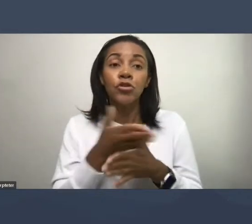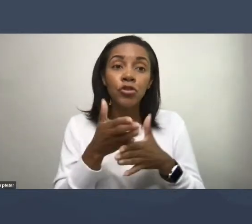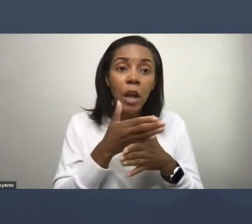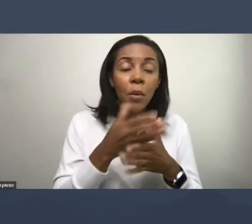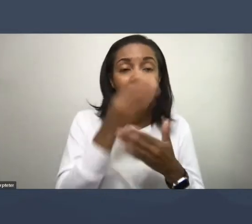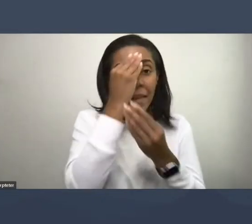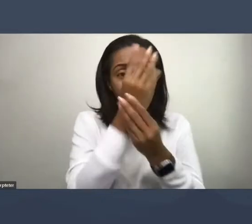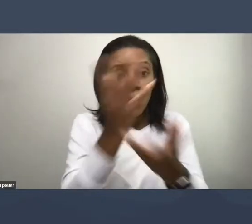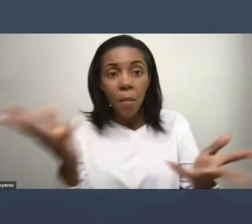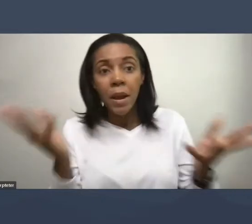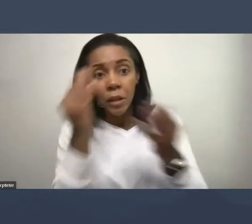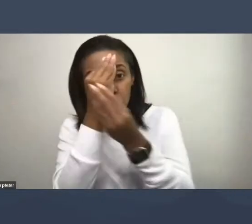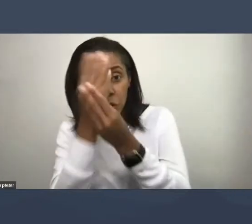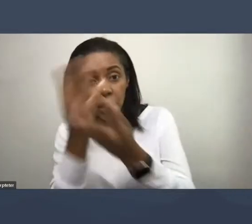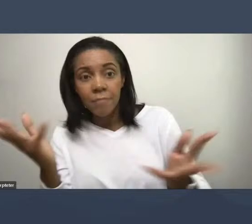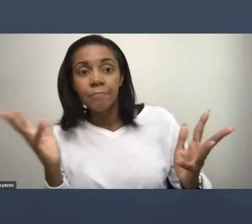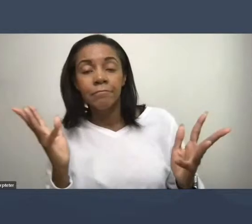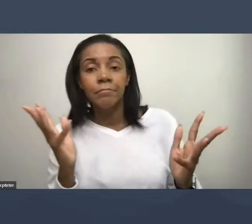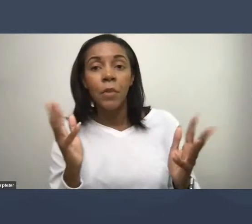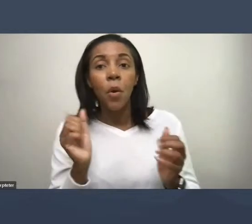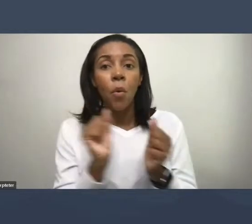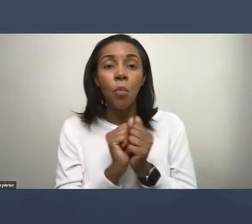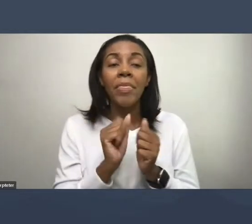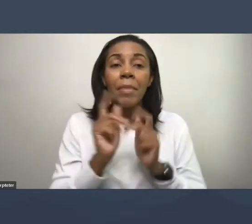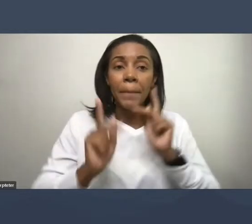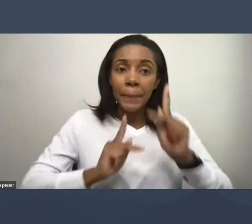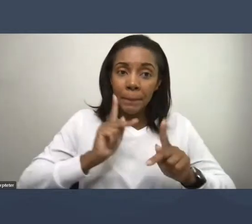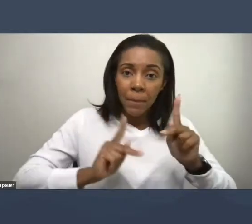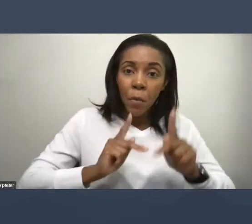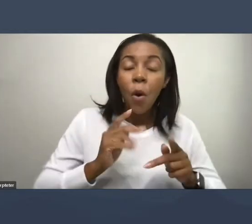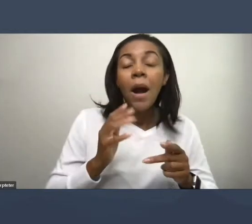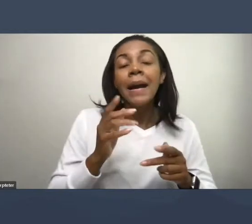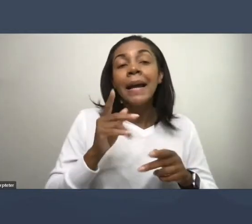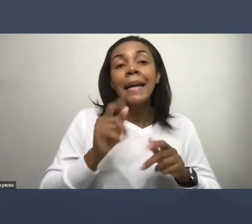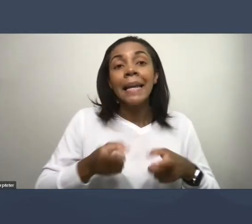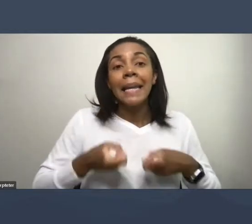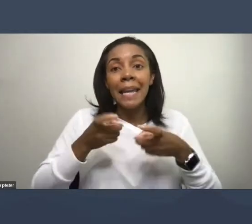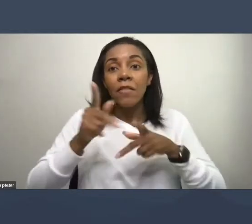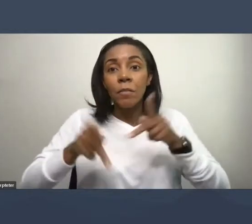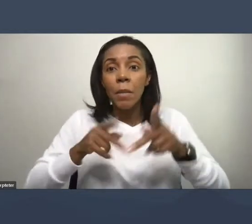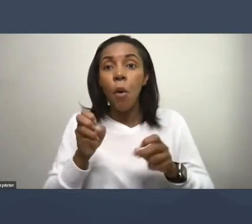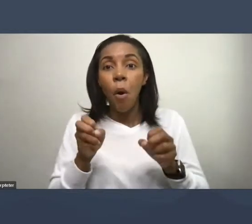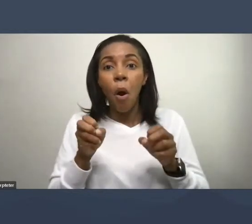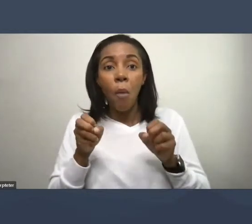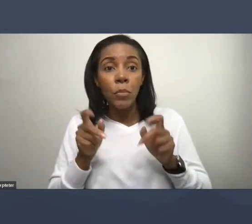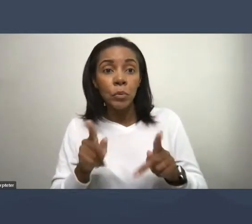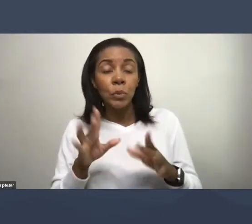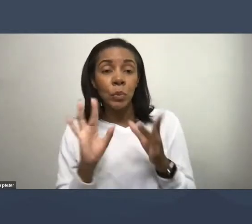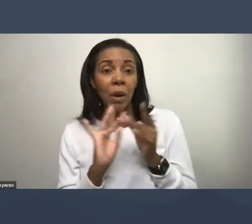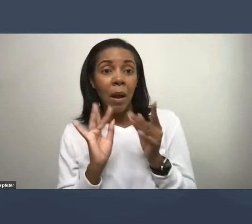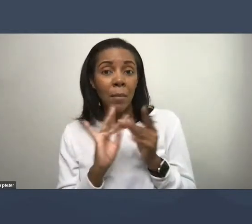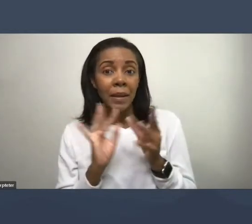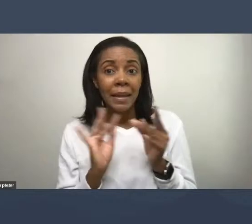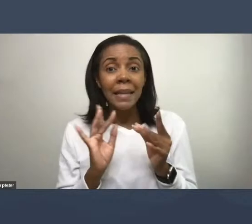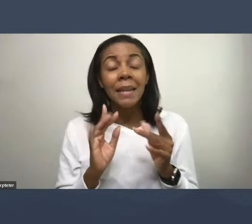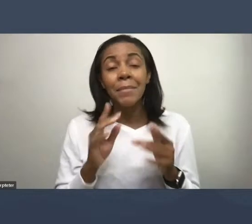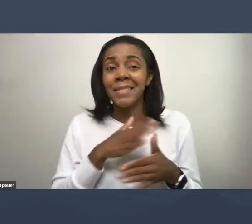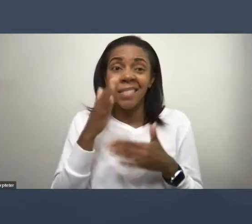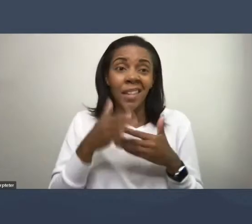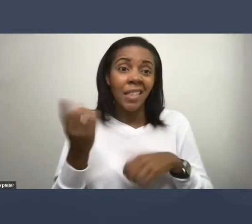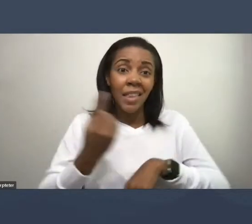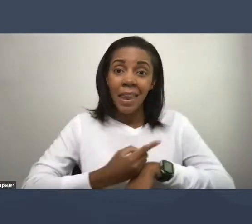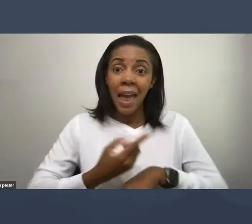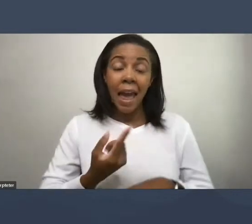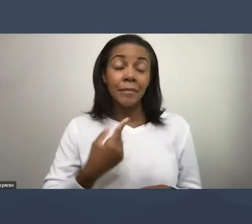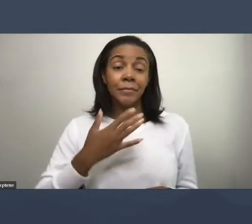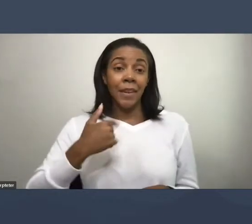as we go. We want to share that and make sure people have an opportunity to comment and know what's happening there and what we're doing. Because at the end of the day, just like you, I'm